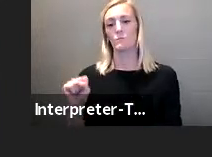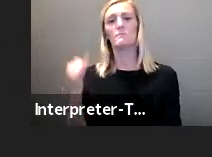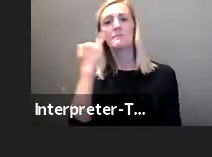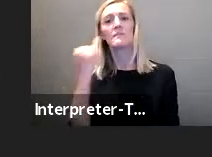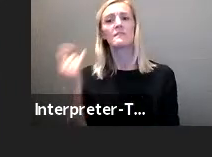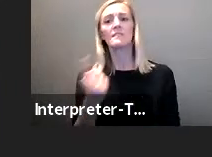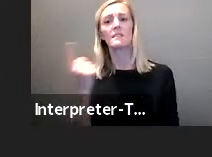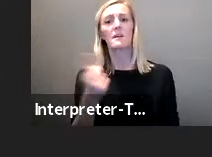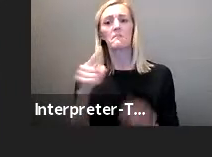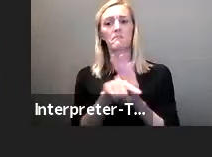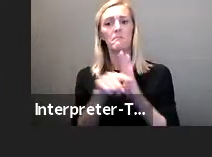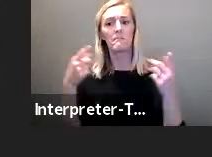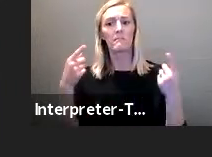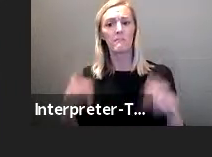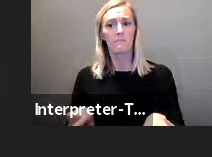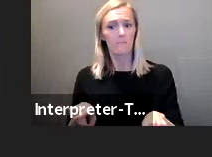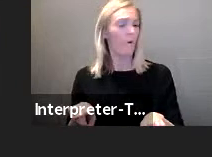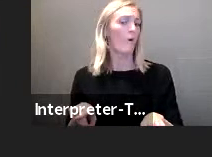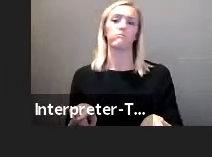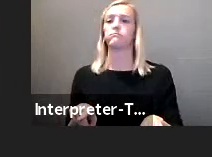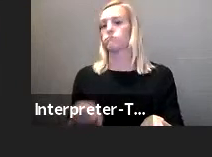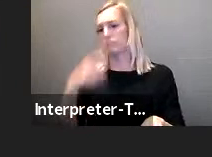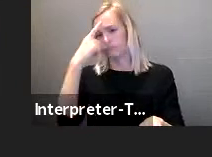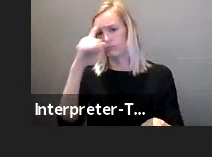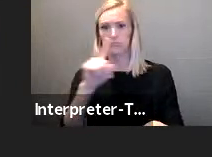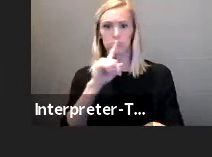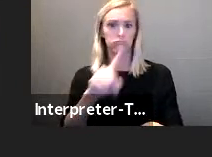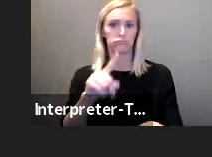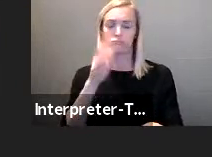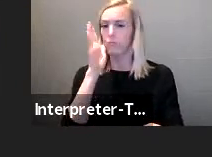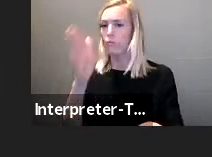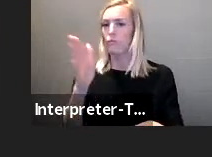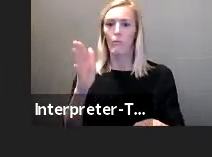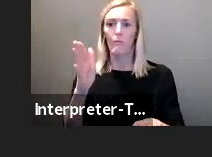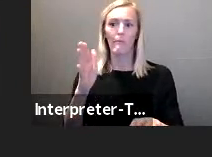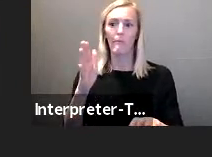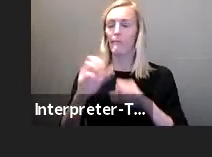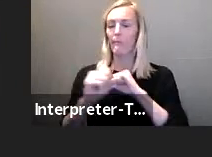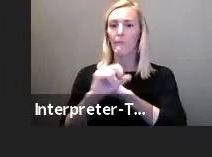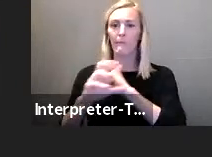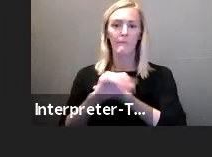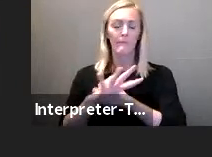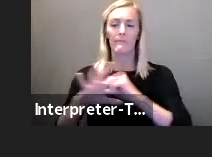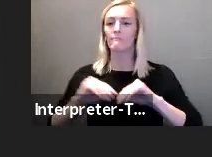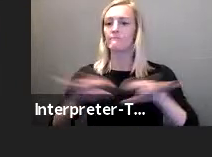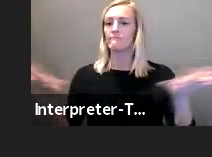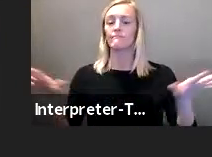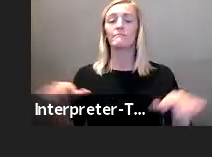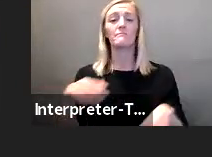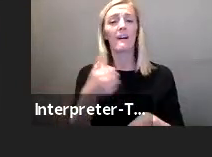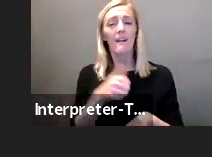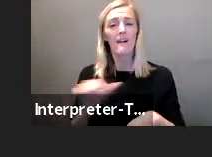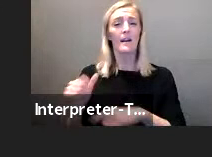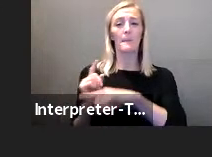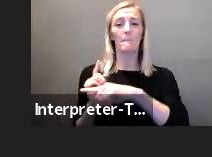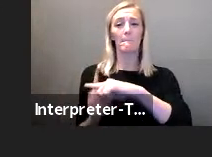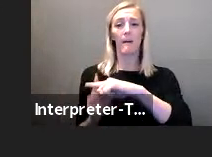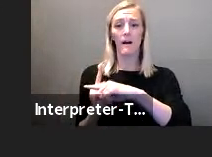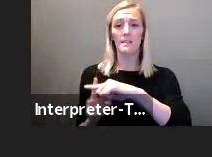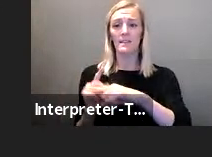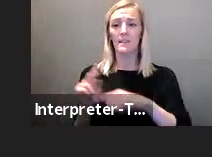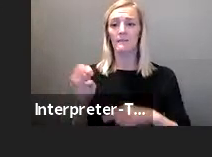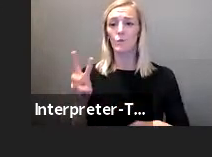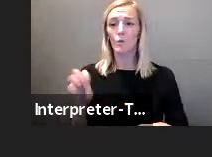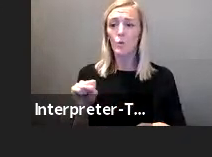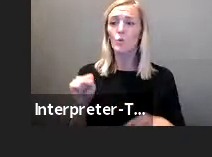happens negative, oh, you best believe they're going to broadcast that. But when it comes to anything positive, the great work that's